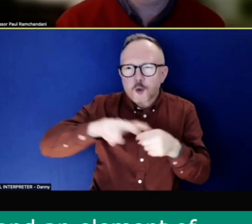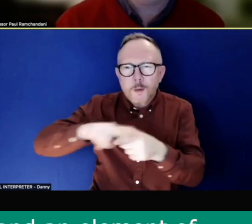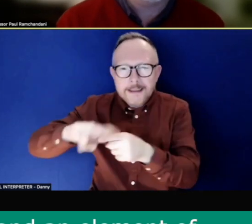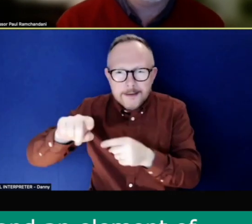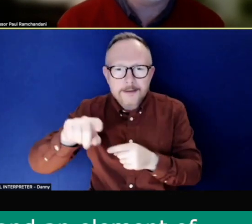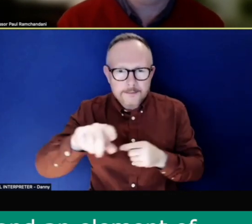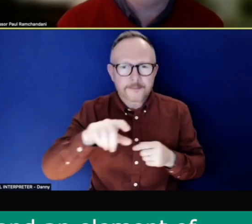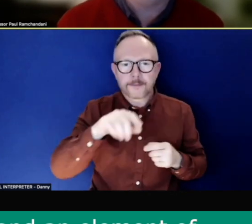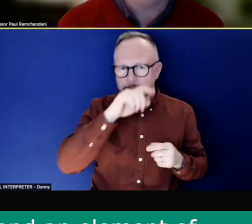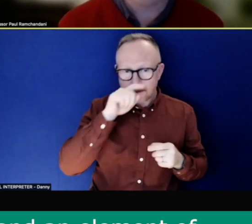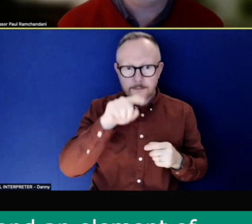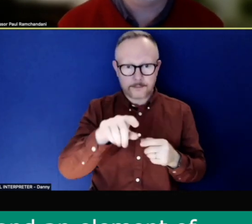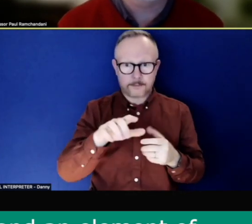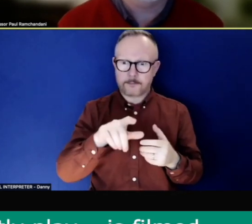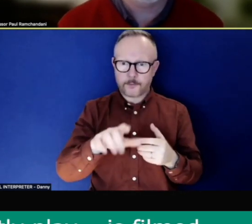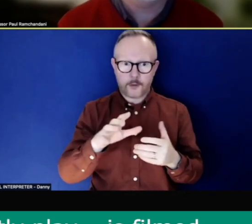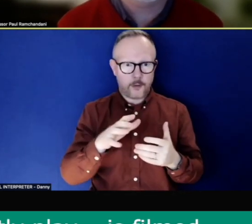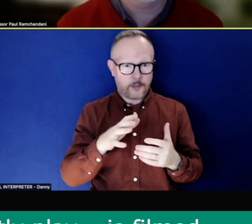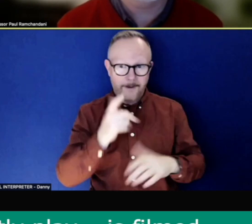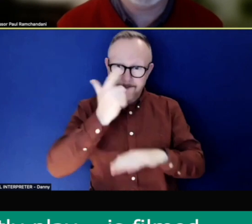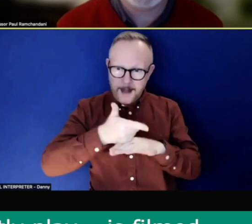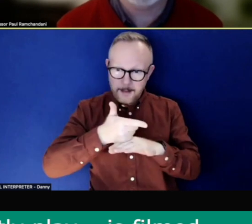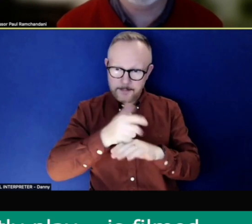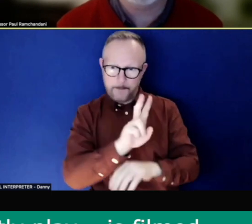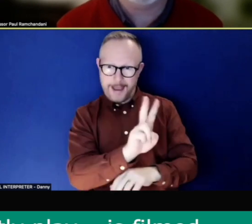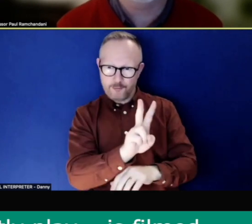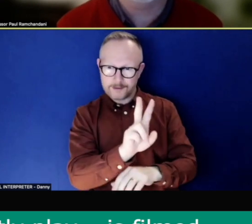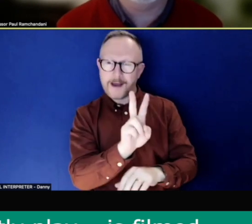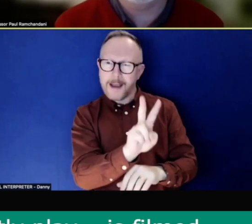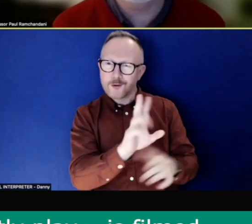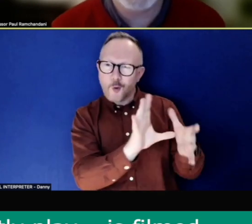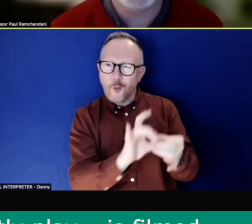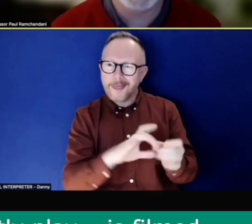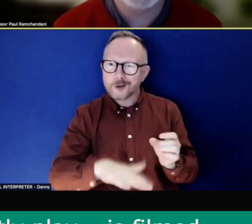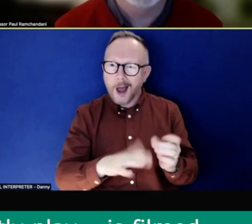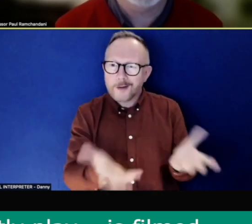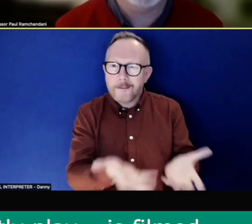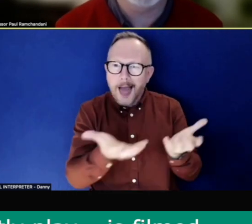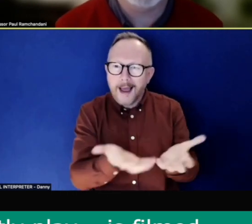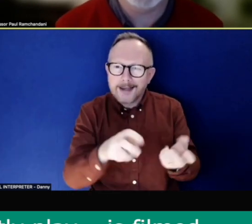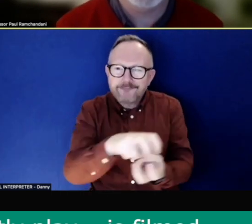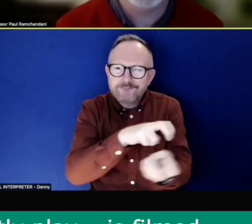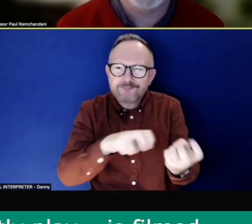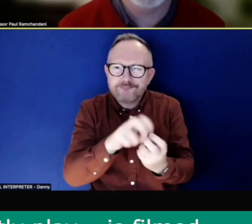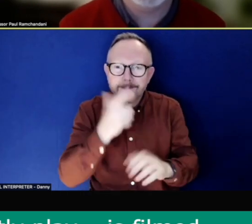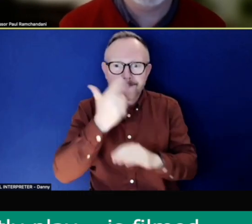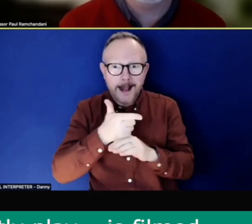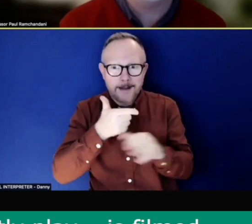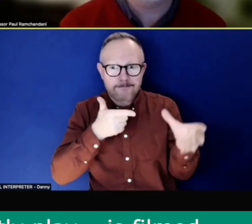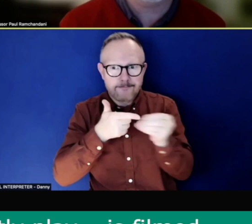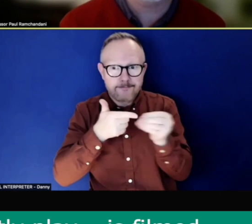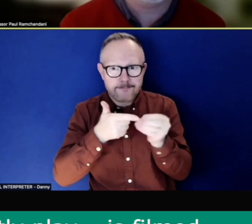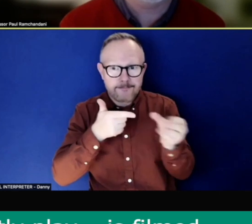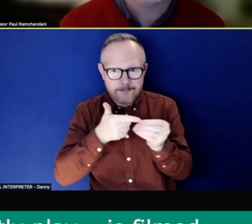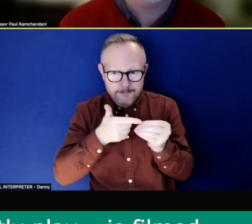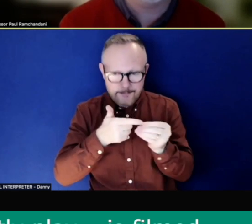and an element of feedback from the previous session. So parent-child play and interaction, and it's mostly play, is filmed, and then the